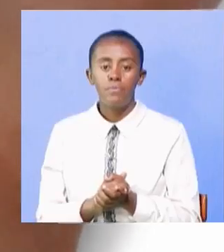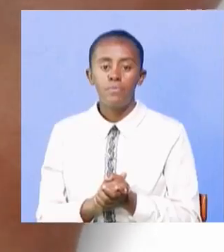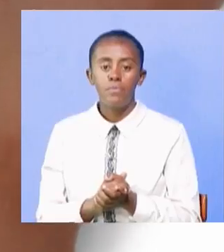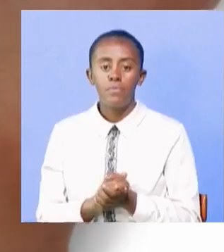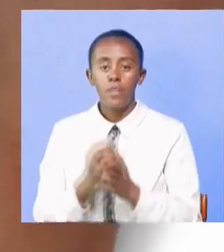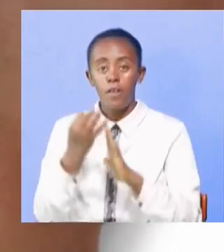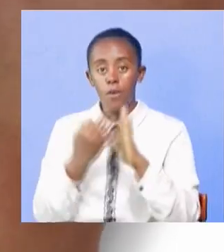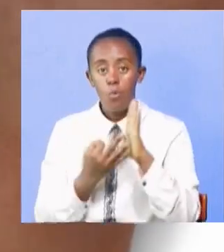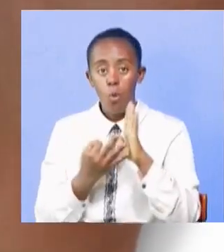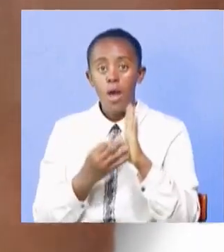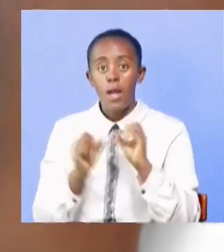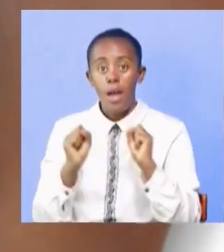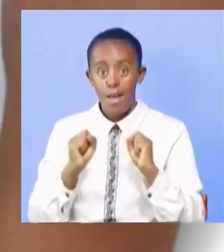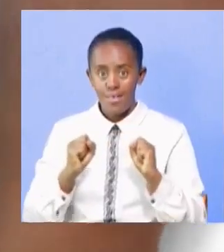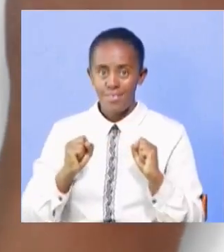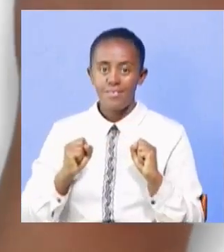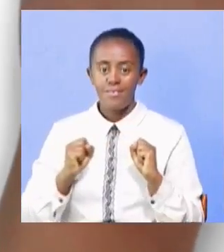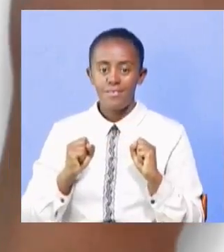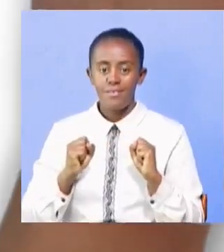February has